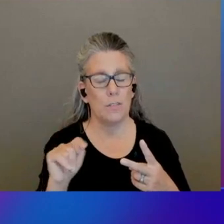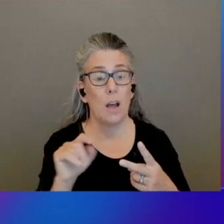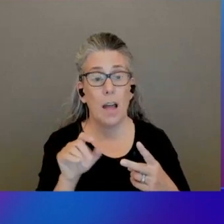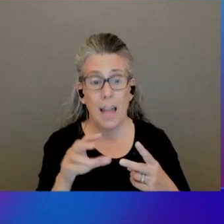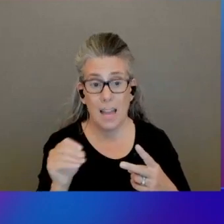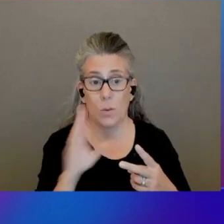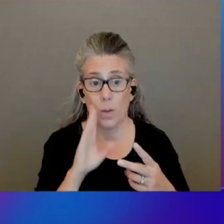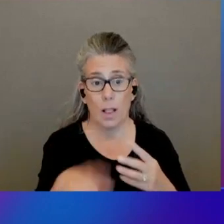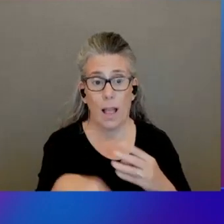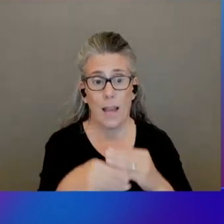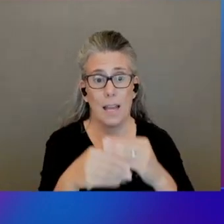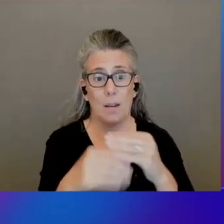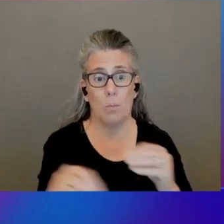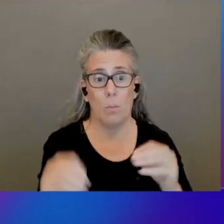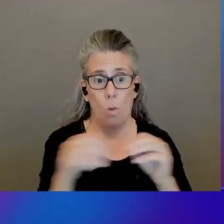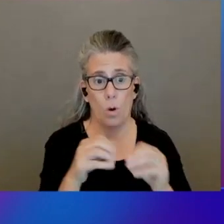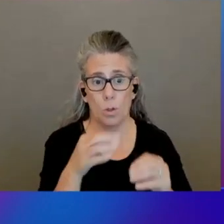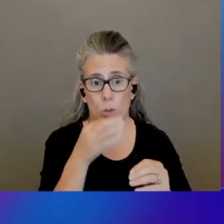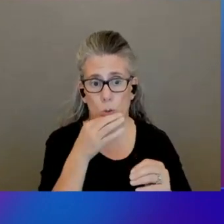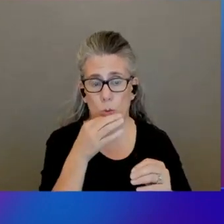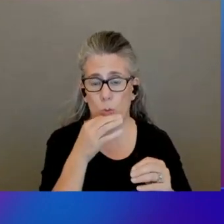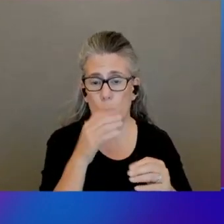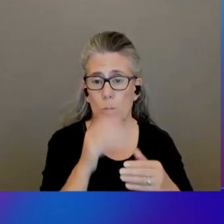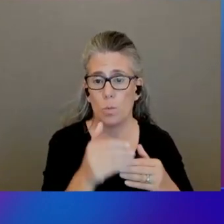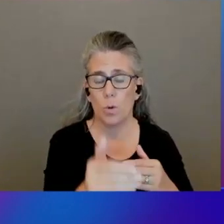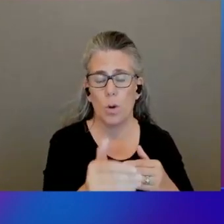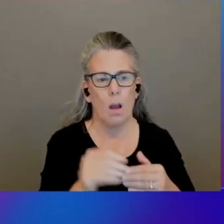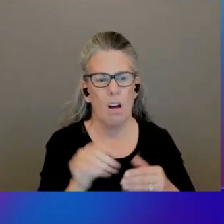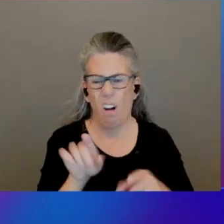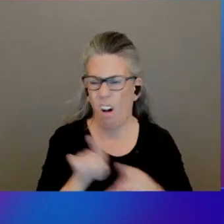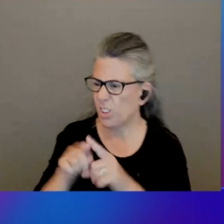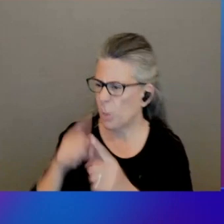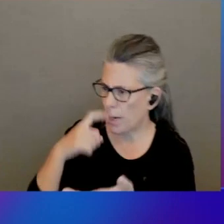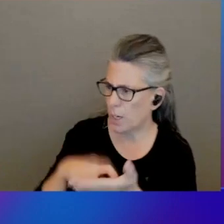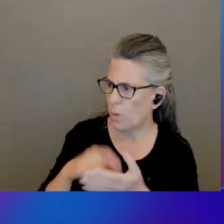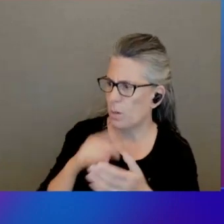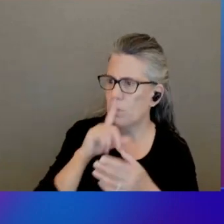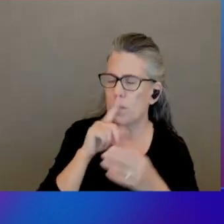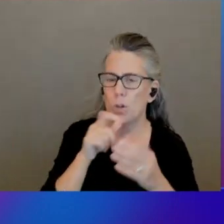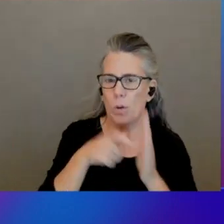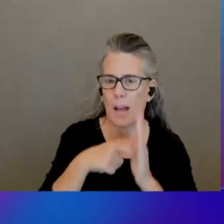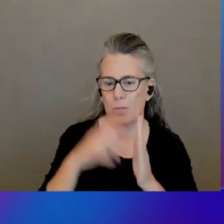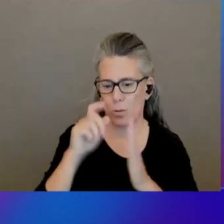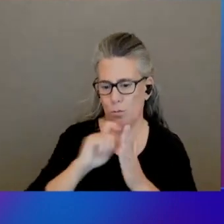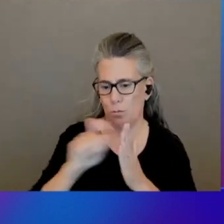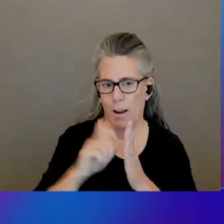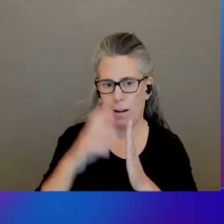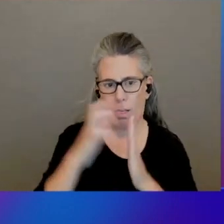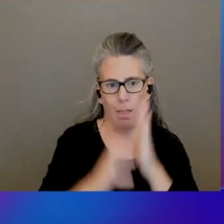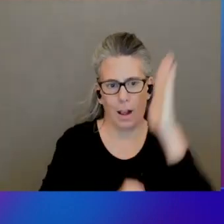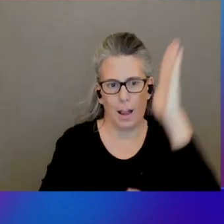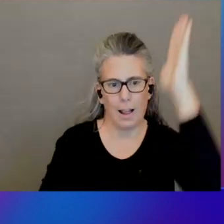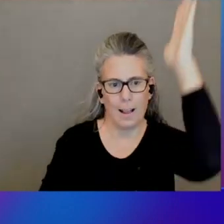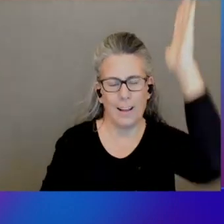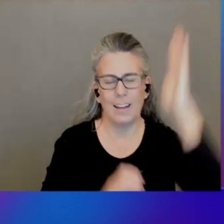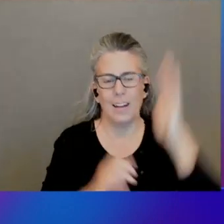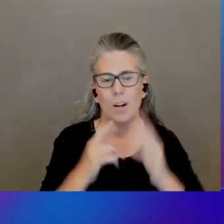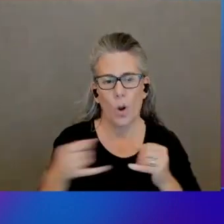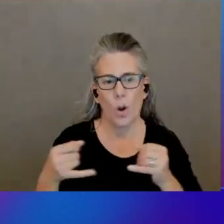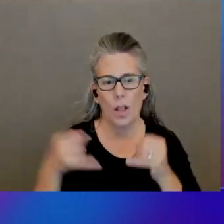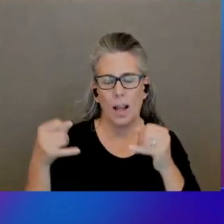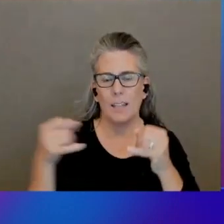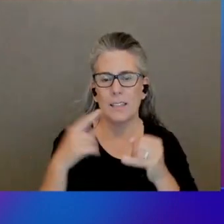here is I don't see lines of code that I had to write to be like, well, watch for new files coming into Snowflake, or watch for new files coming into